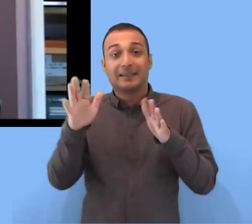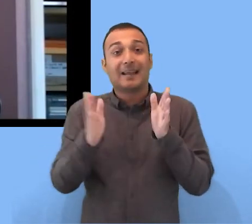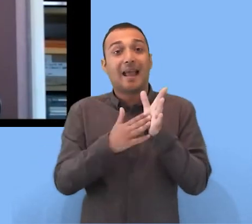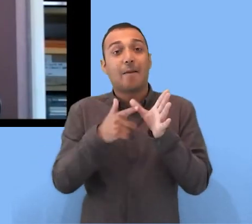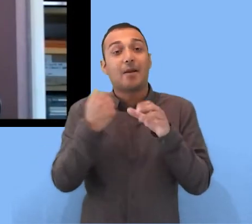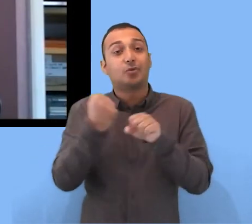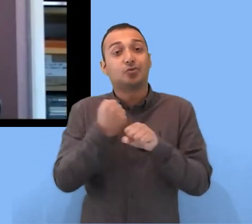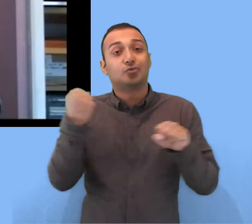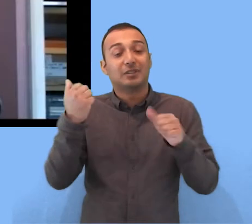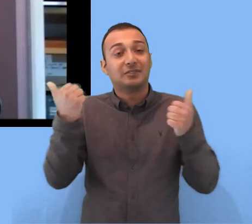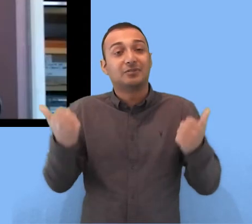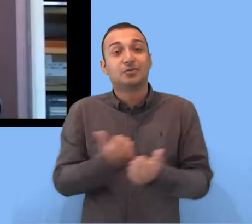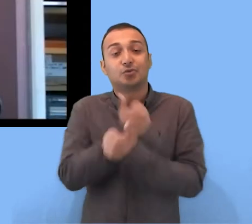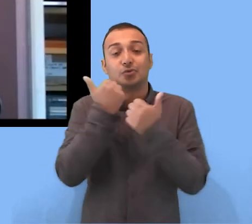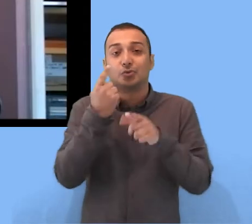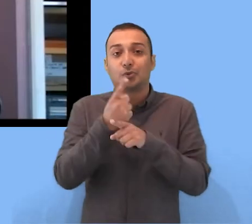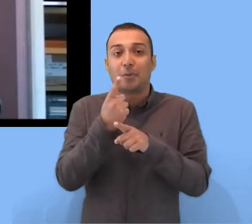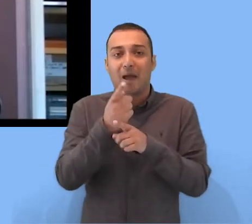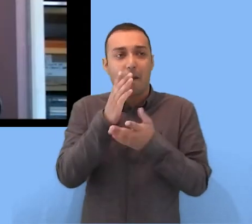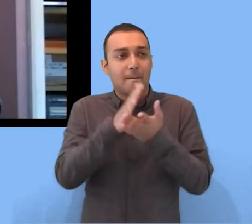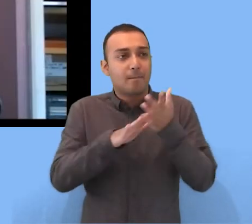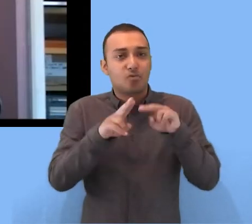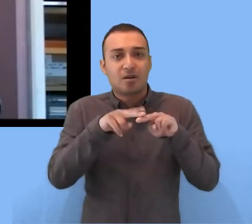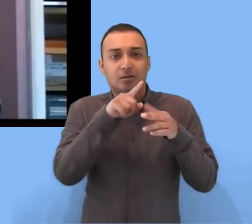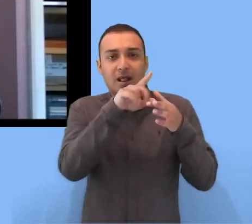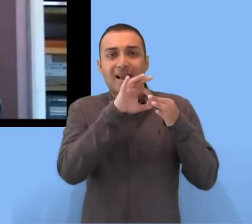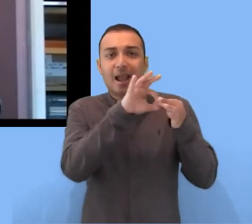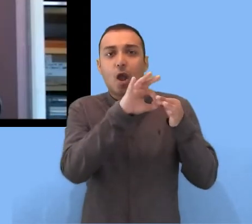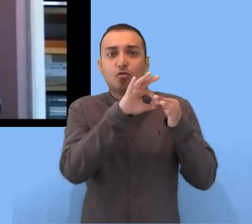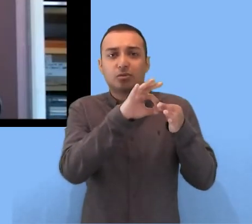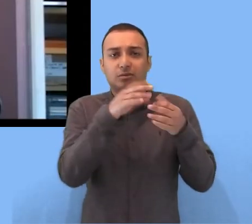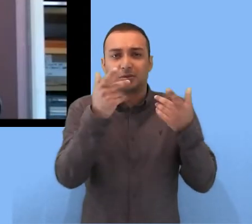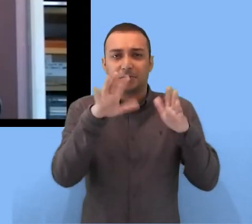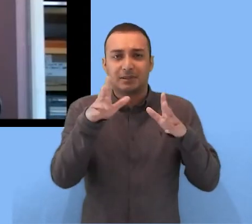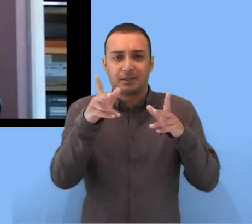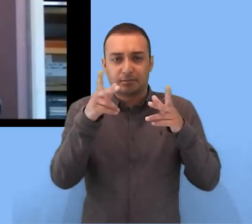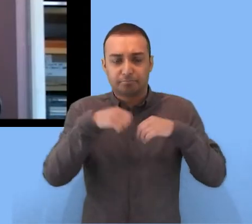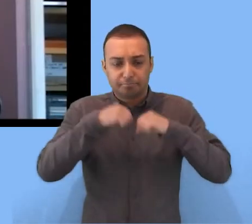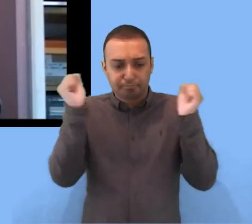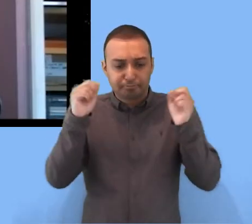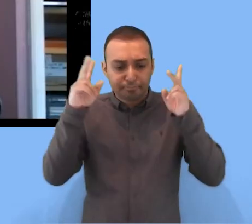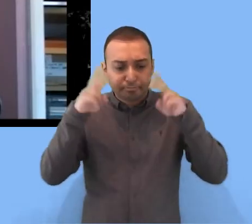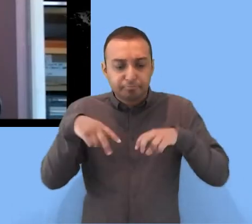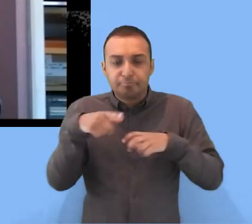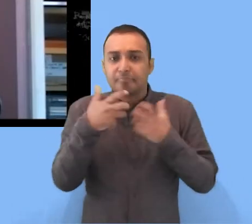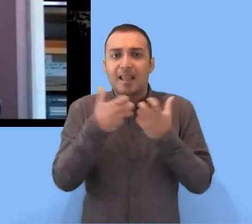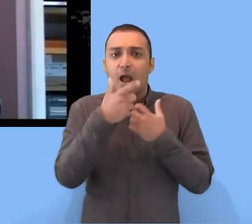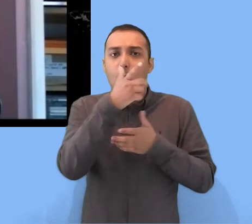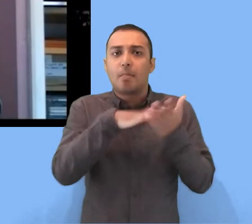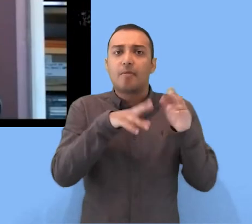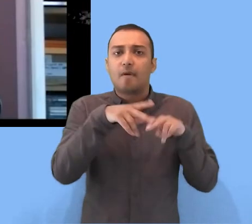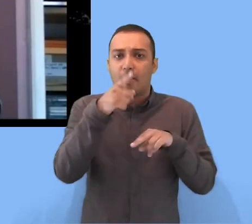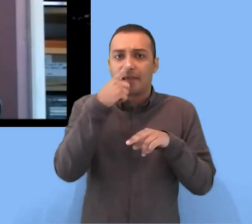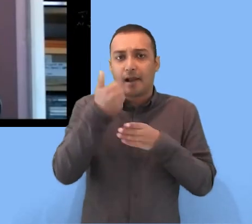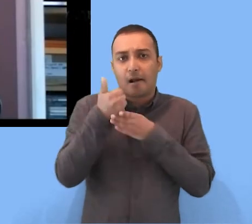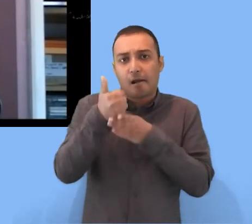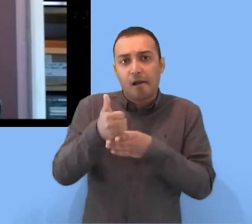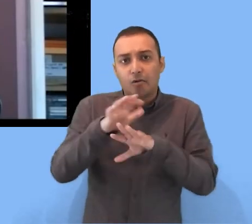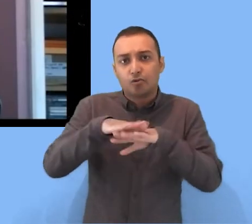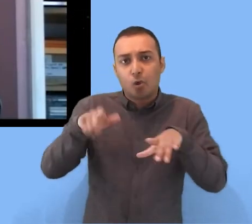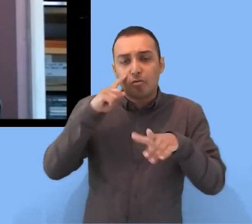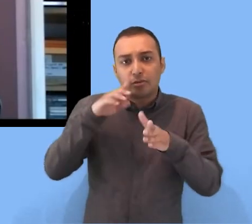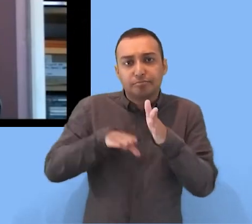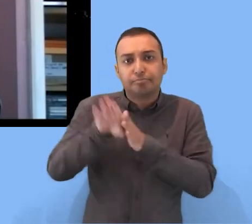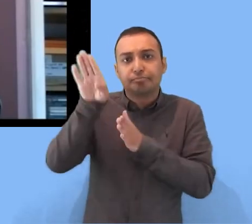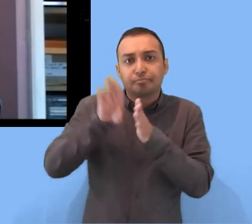engagement, reflecting on the important role parents have in supporting their child's learning. He's delivered training around parental engagements to